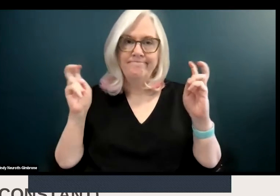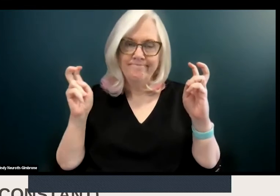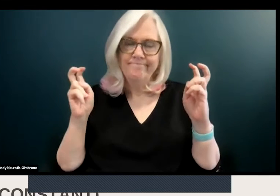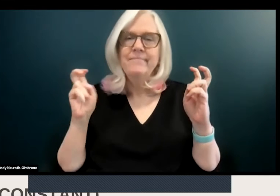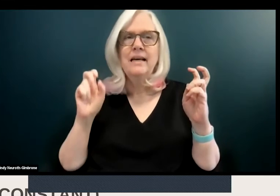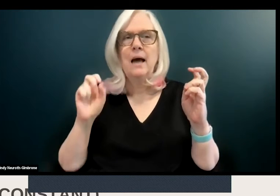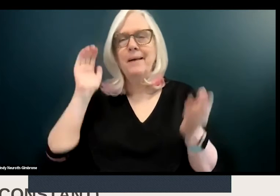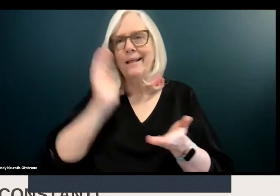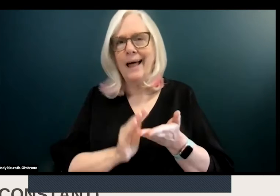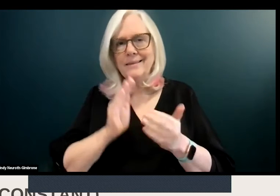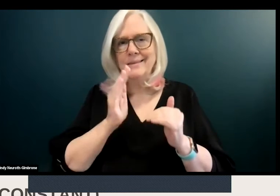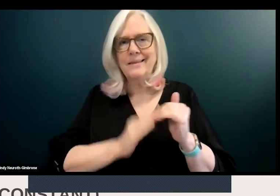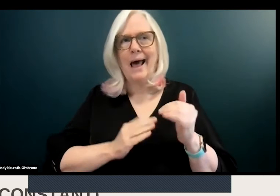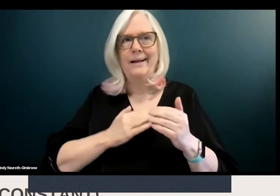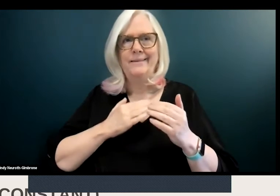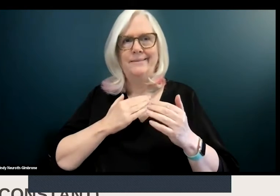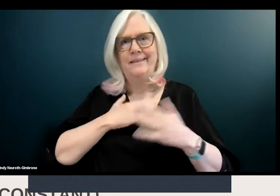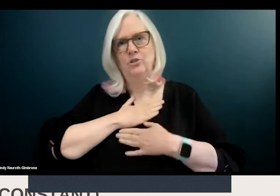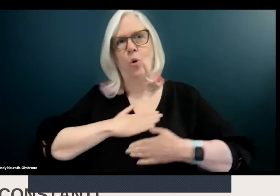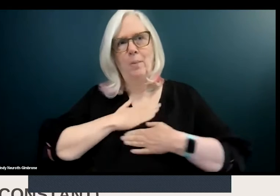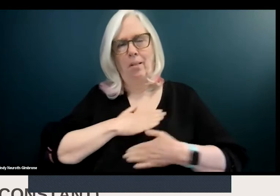Sometimes students get bored. It happens.